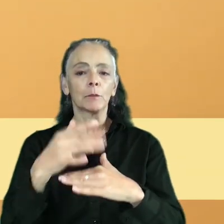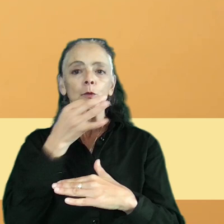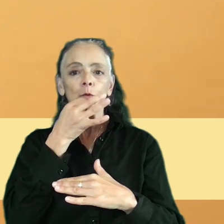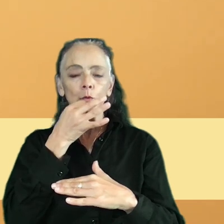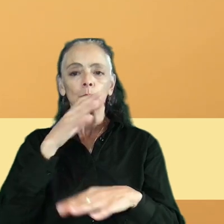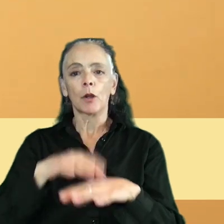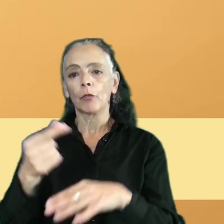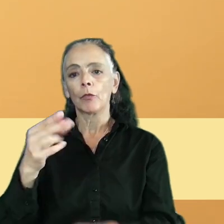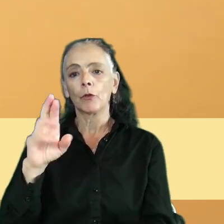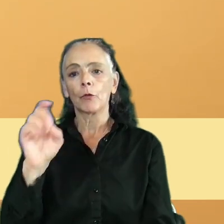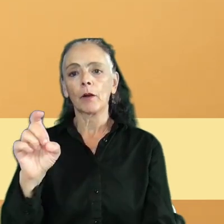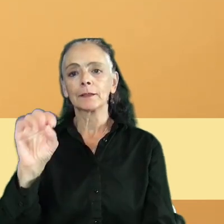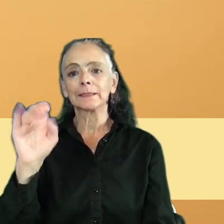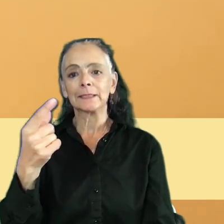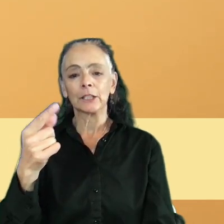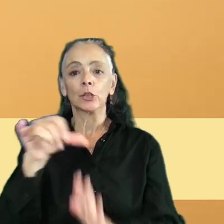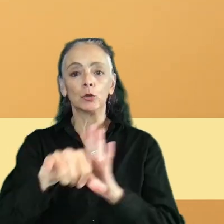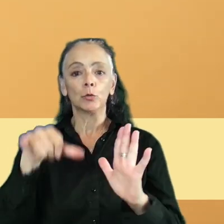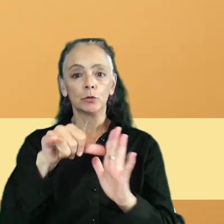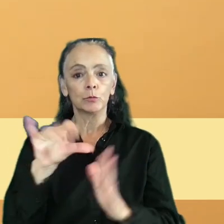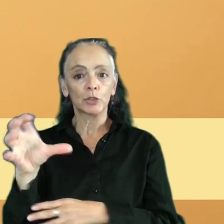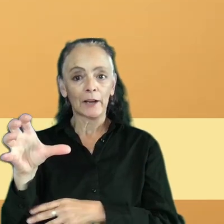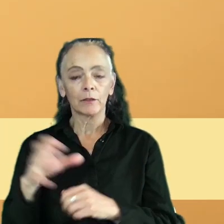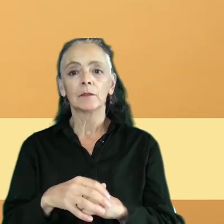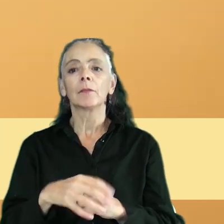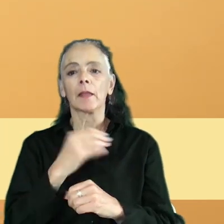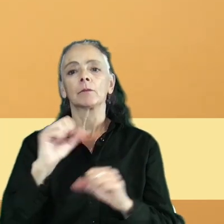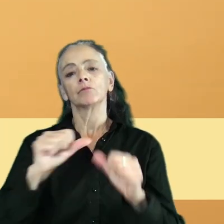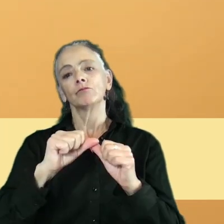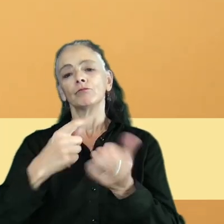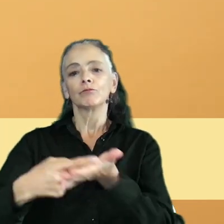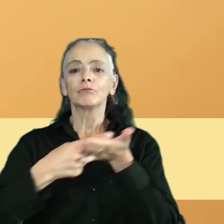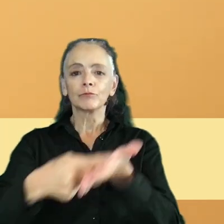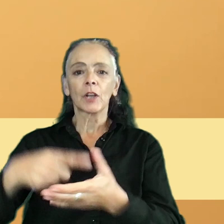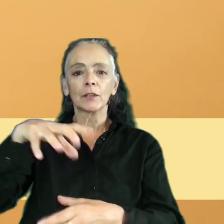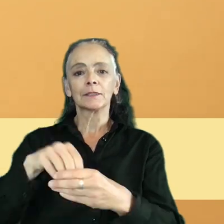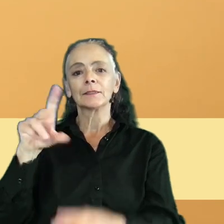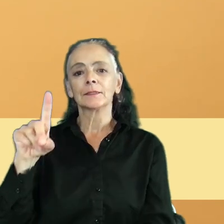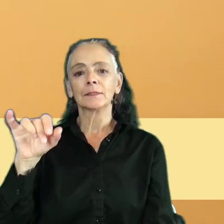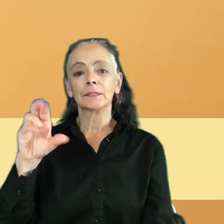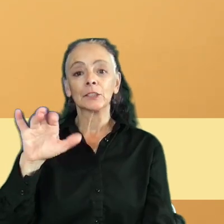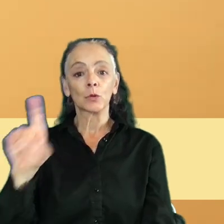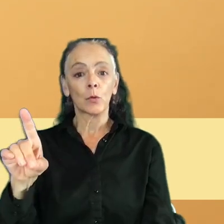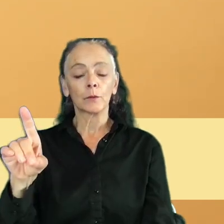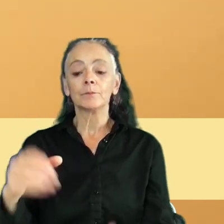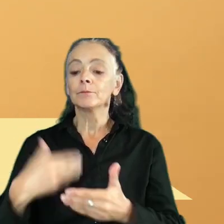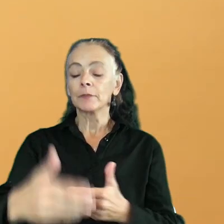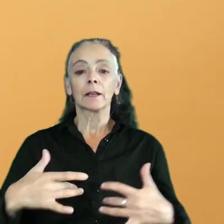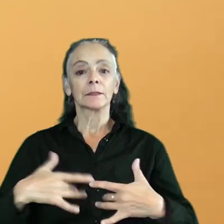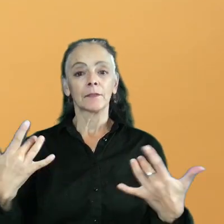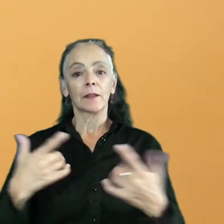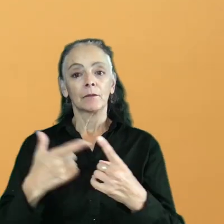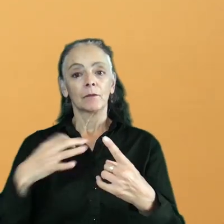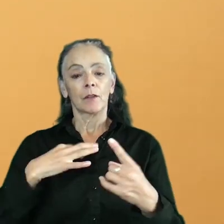groxsig youtube channel and we can keep the conversation going in our discord the next event